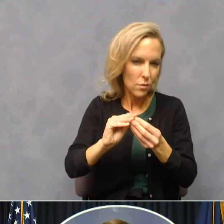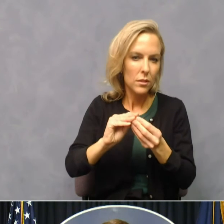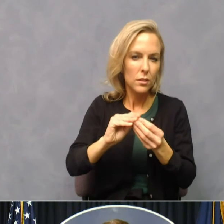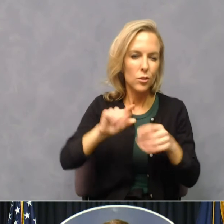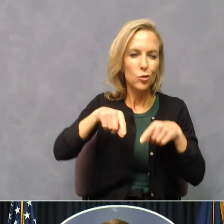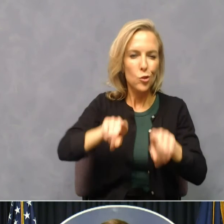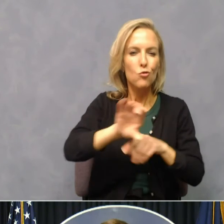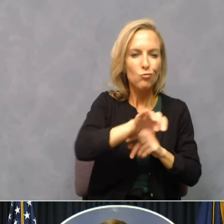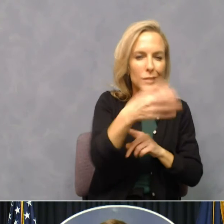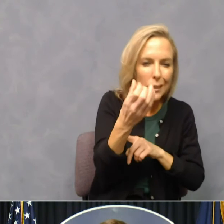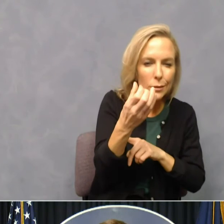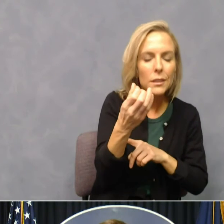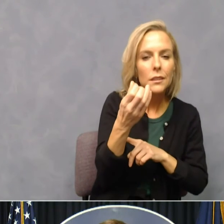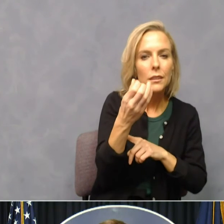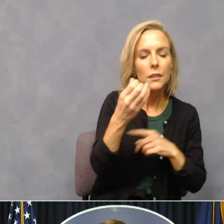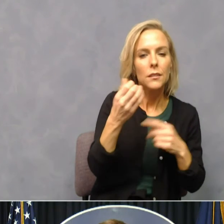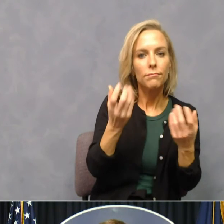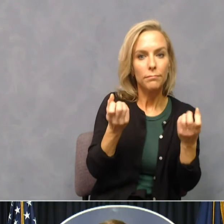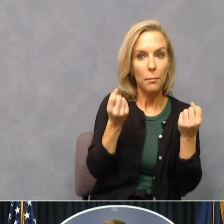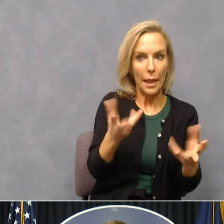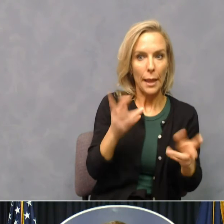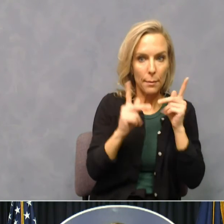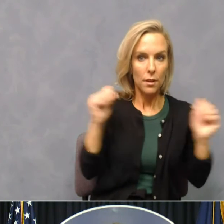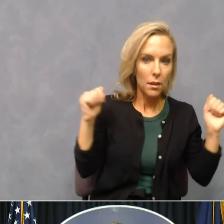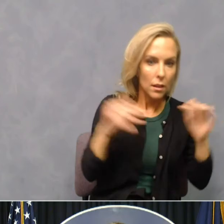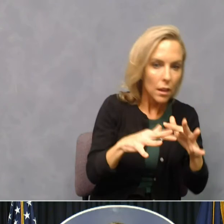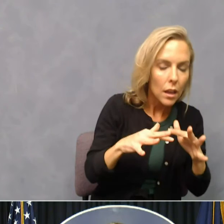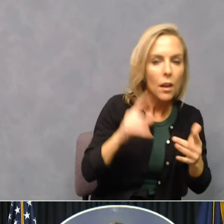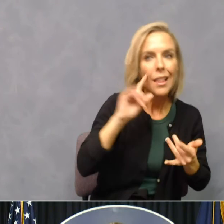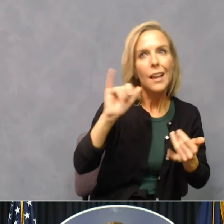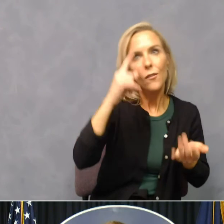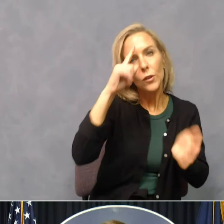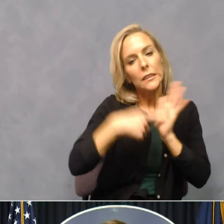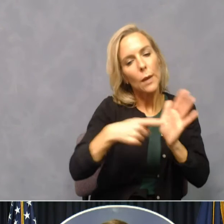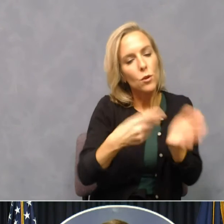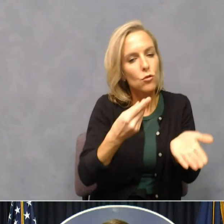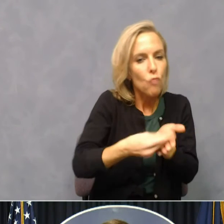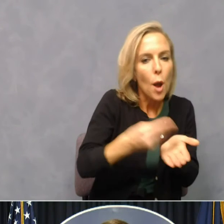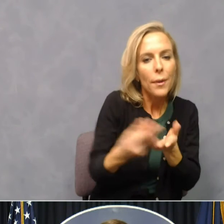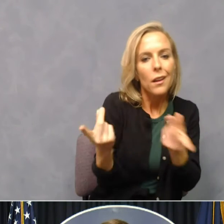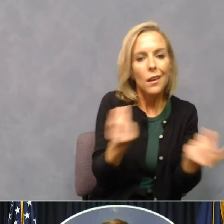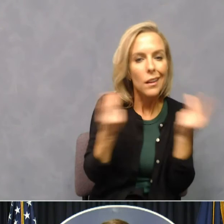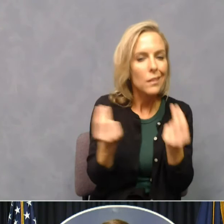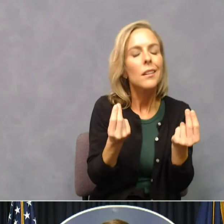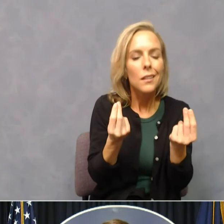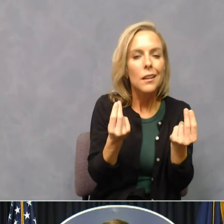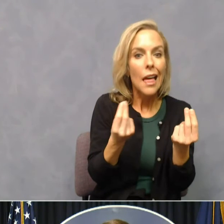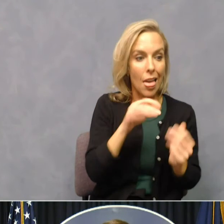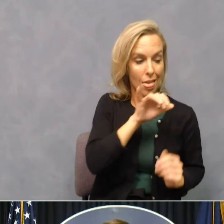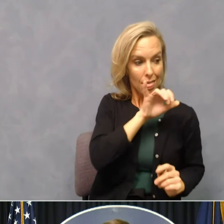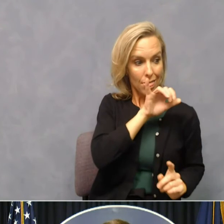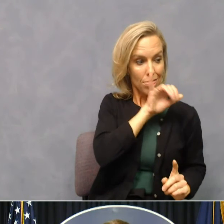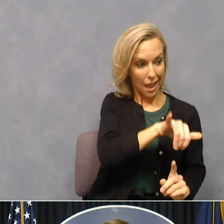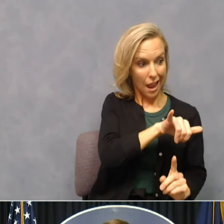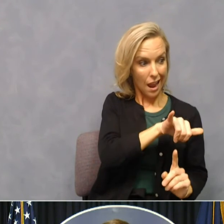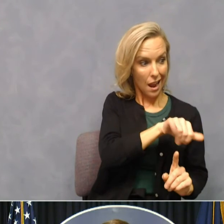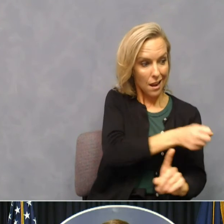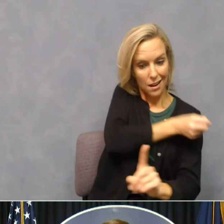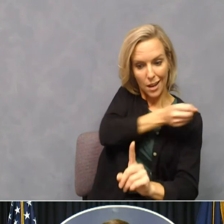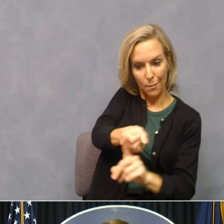number of people out, whether that's shopping or doing other things. We're going to have to see what type of impact that has.